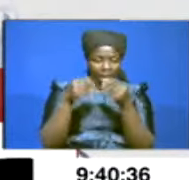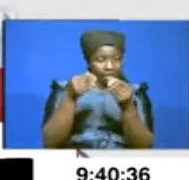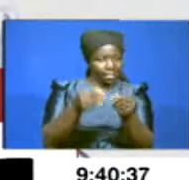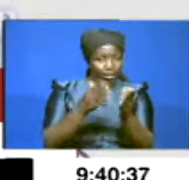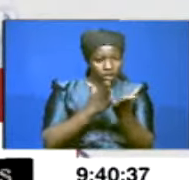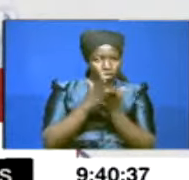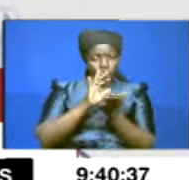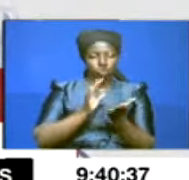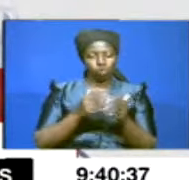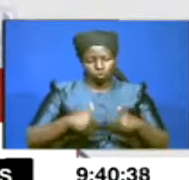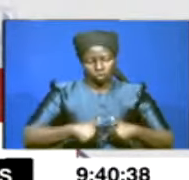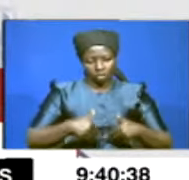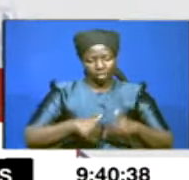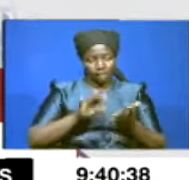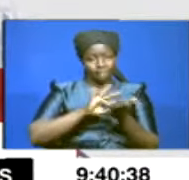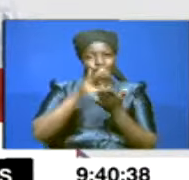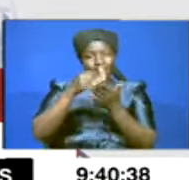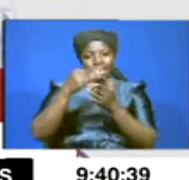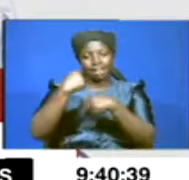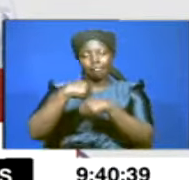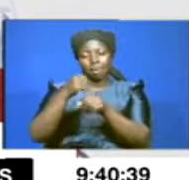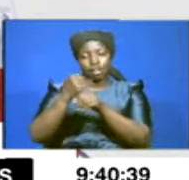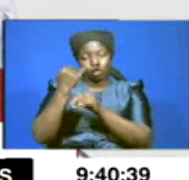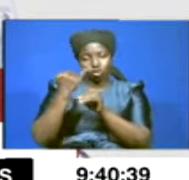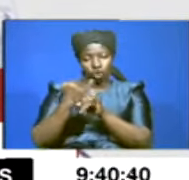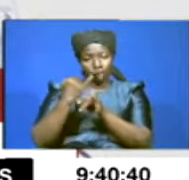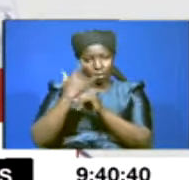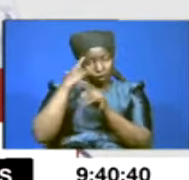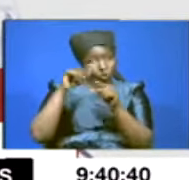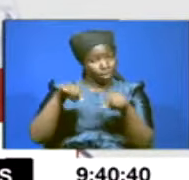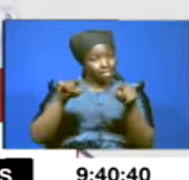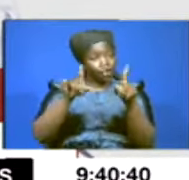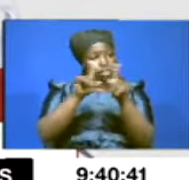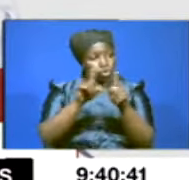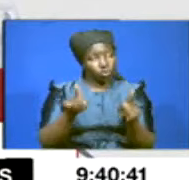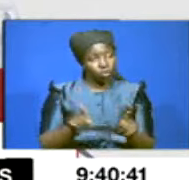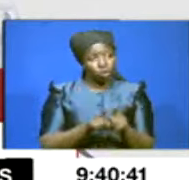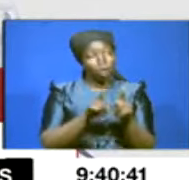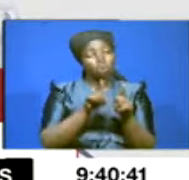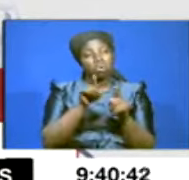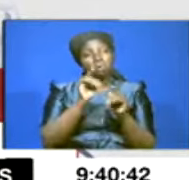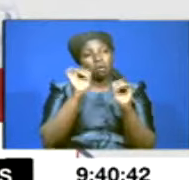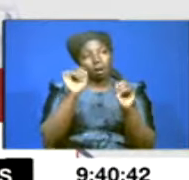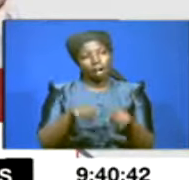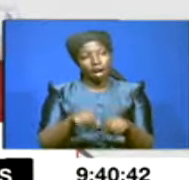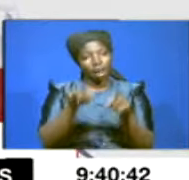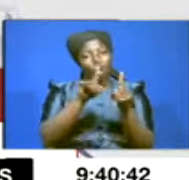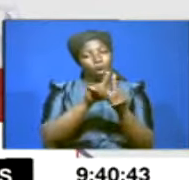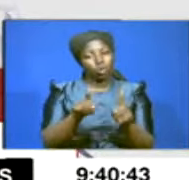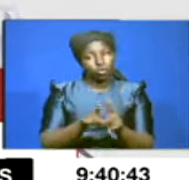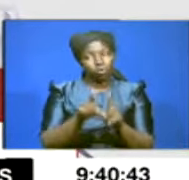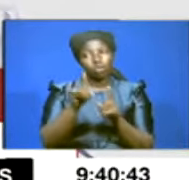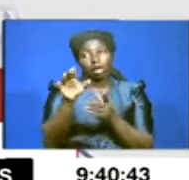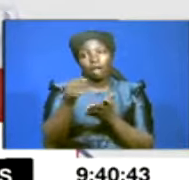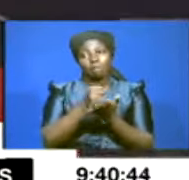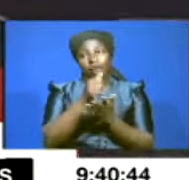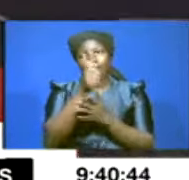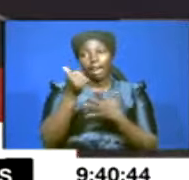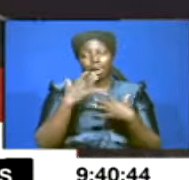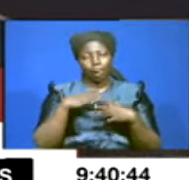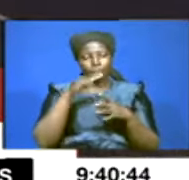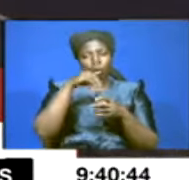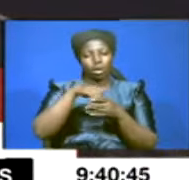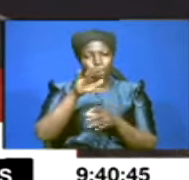and create a job for yourself. And also, you will be able to even create a job for other people within your